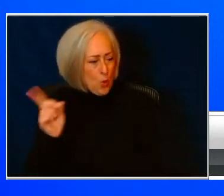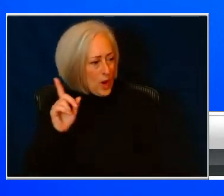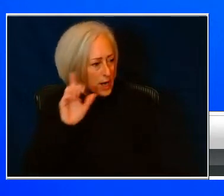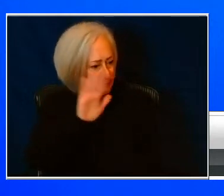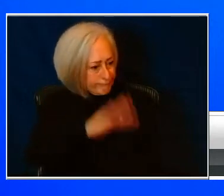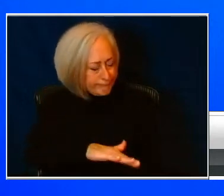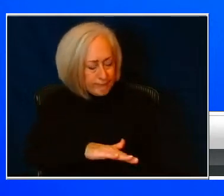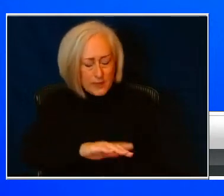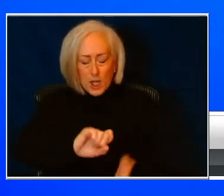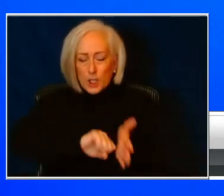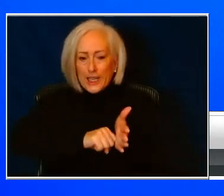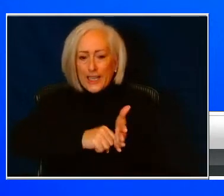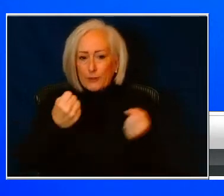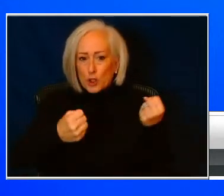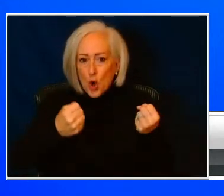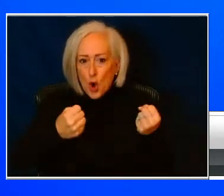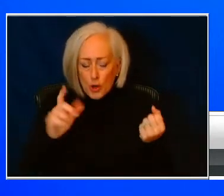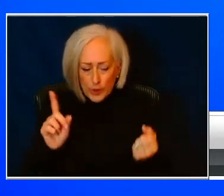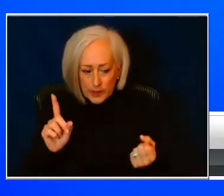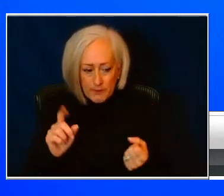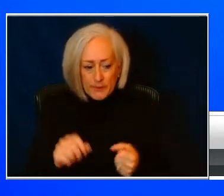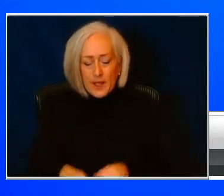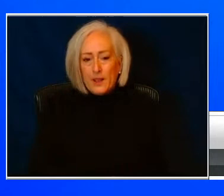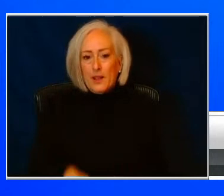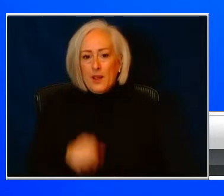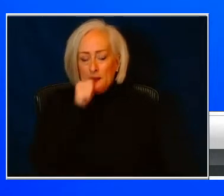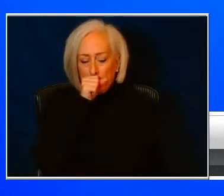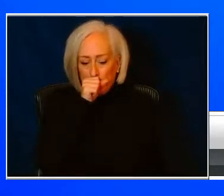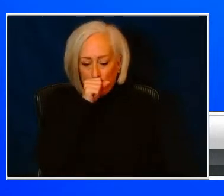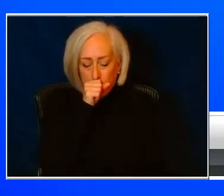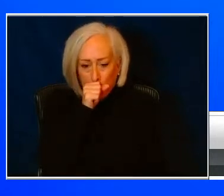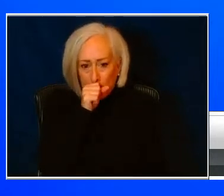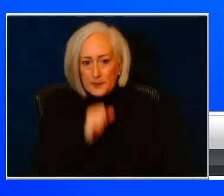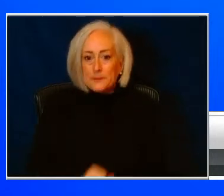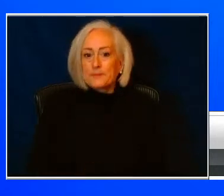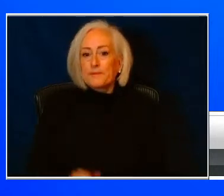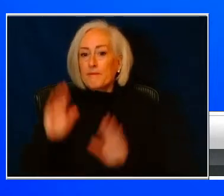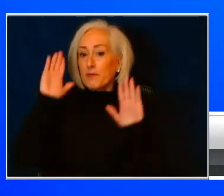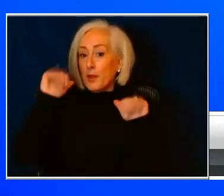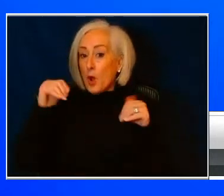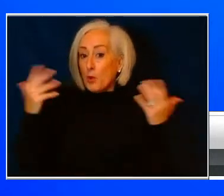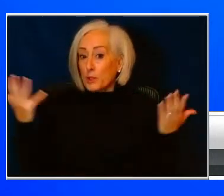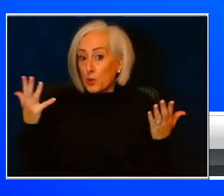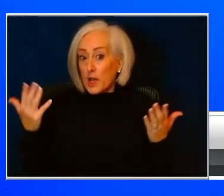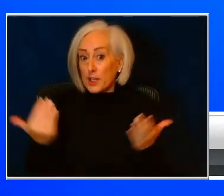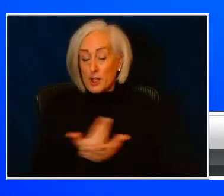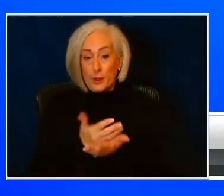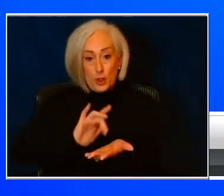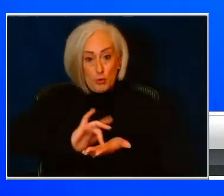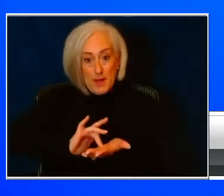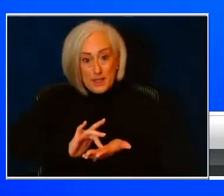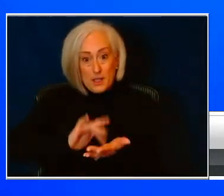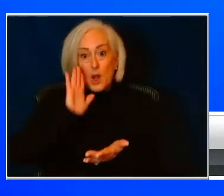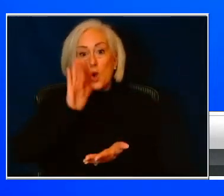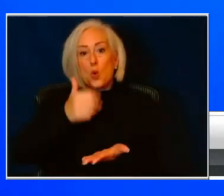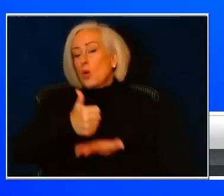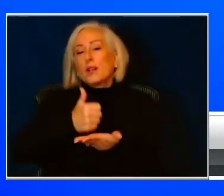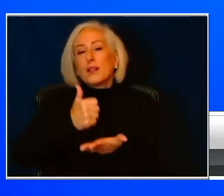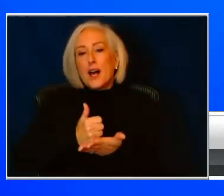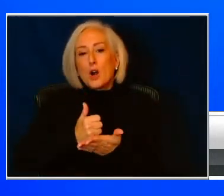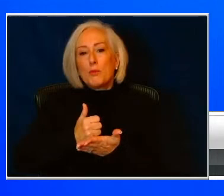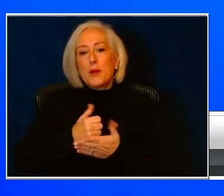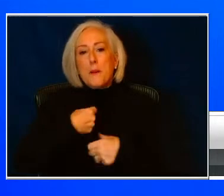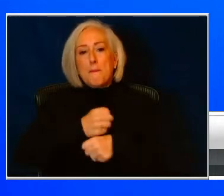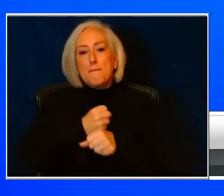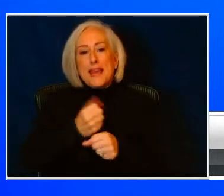and remembering immediate things, that's the problem. And the hope is that these drugs will help with this ability to create new memories. So you still